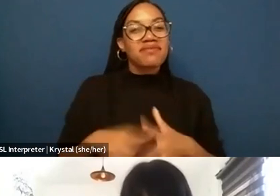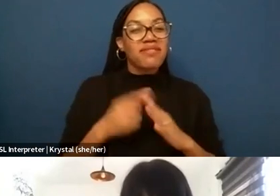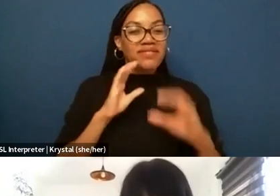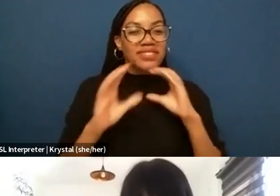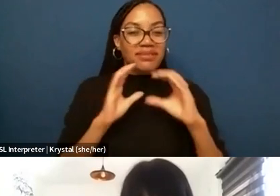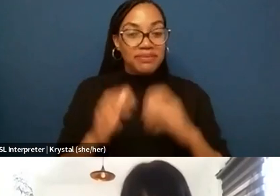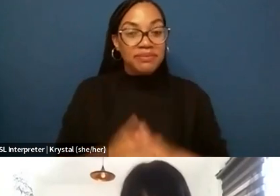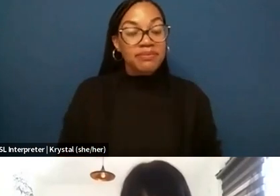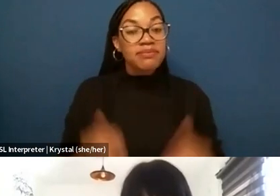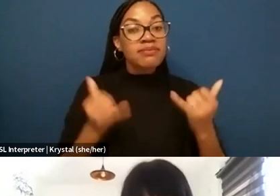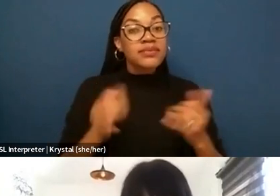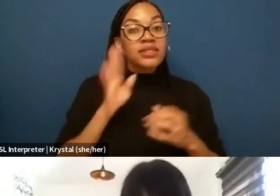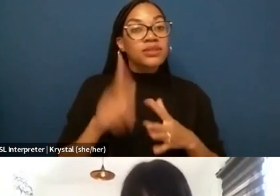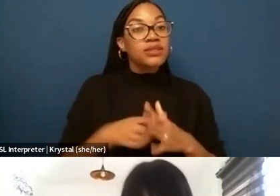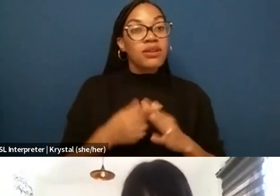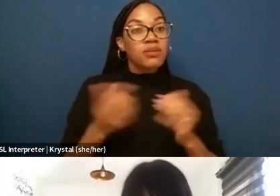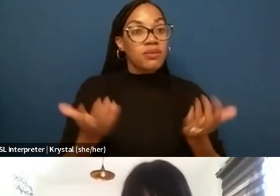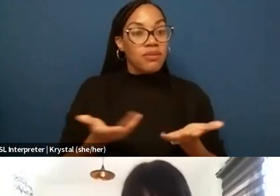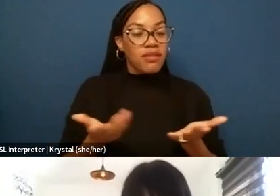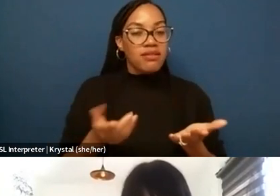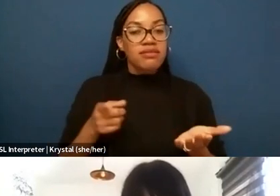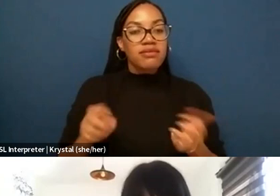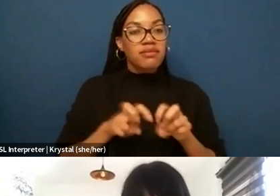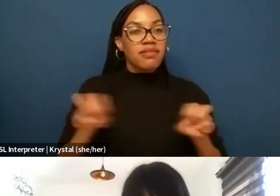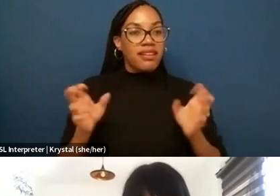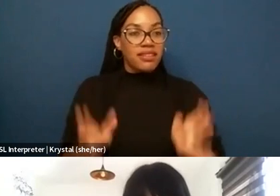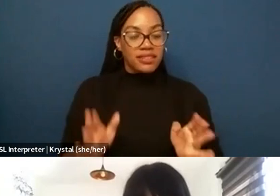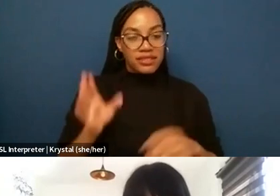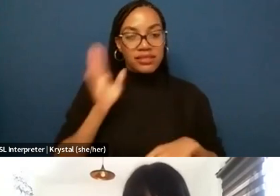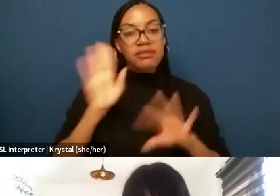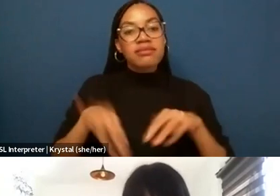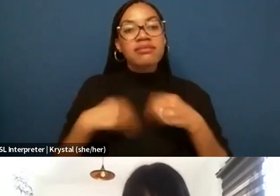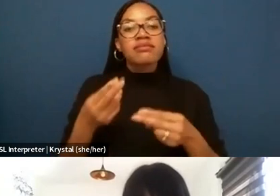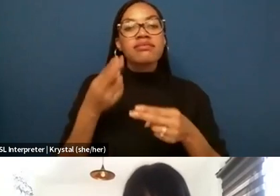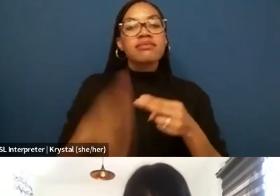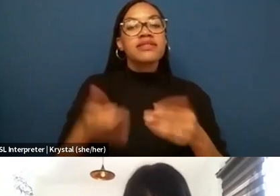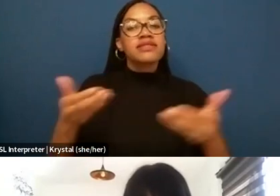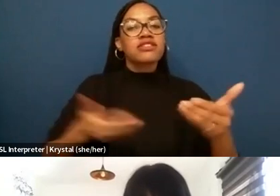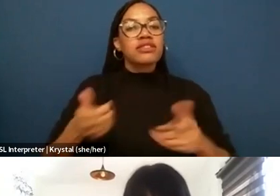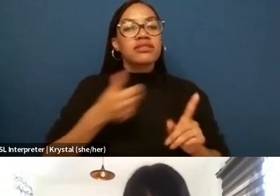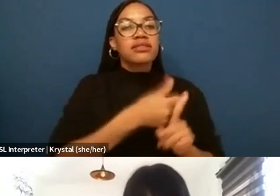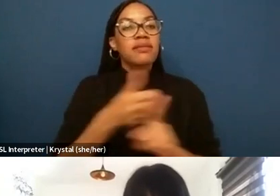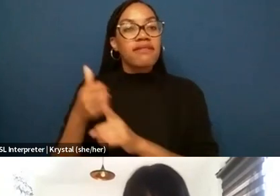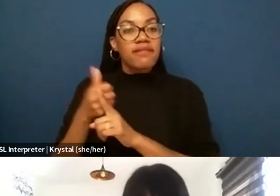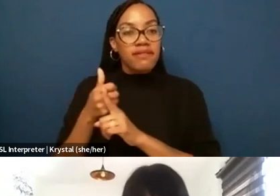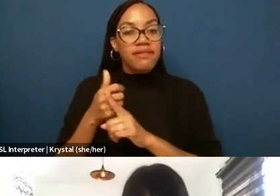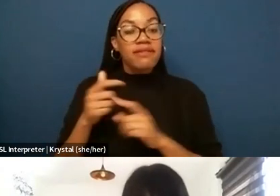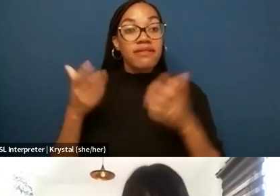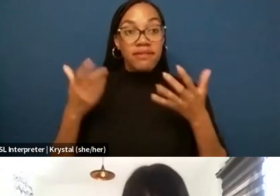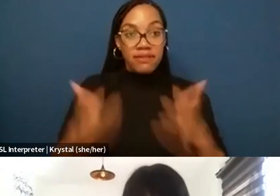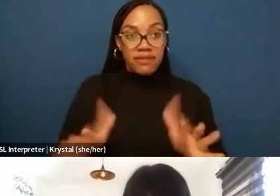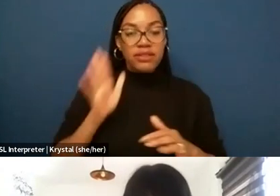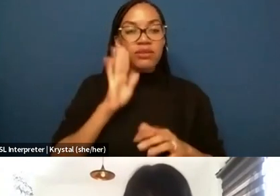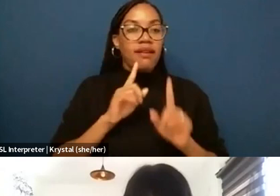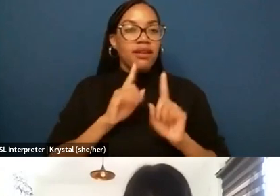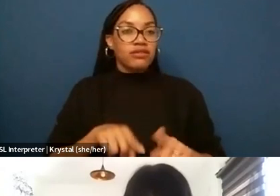we are going to start with the panelists. They're going to provide a brief introduction of themselves, and then they will respond to the